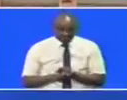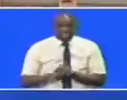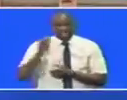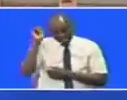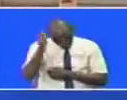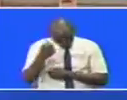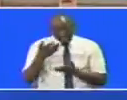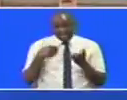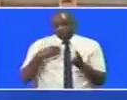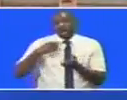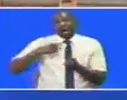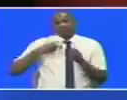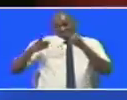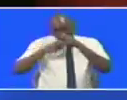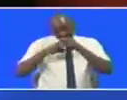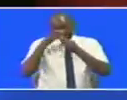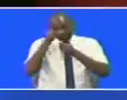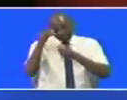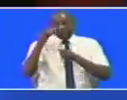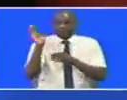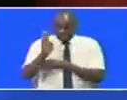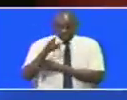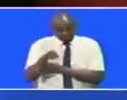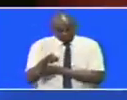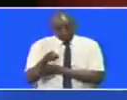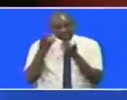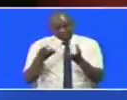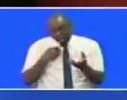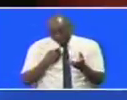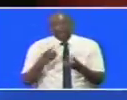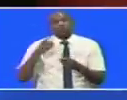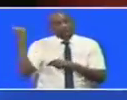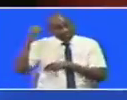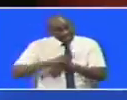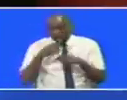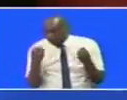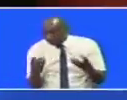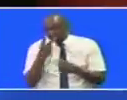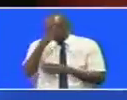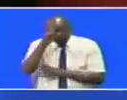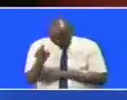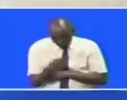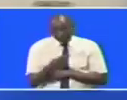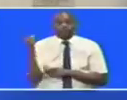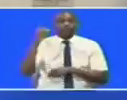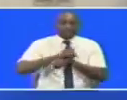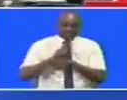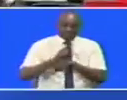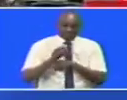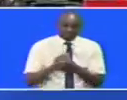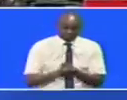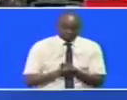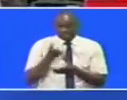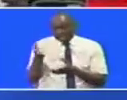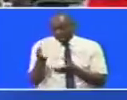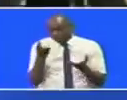Kenya has reserves at 750 billion barrels with a daily production capacity of 2,000 barrels per day. French oil